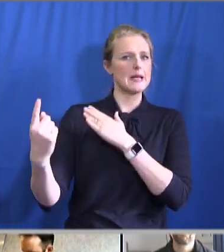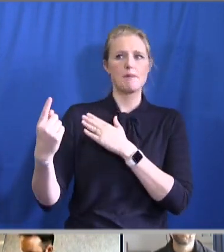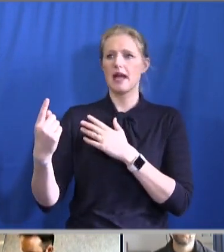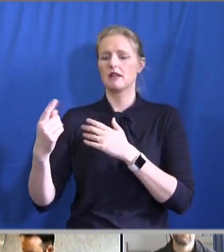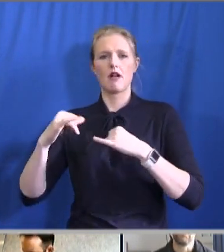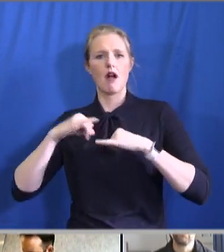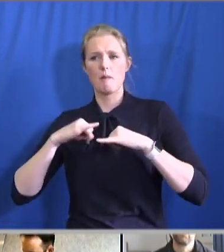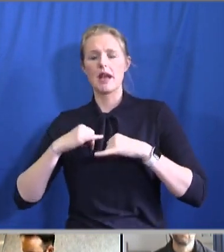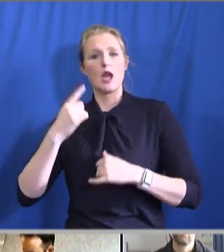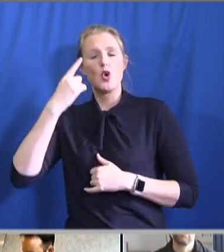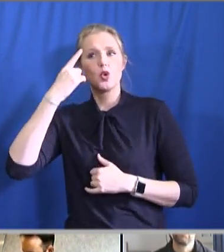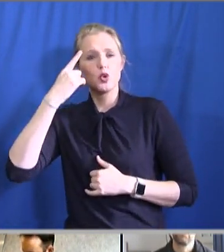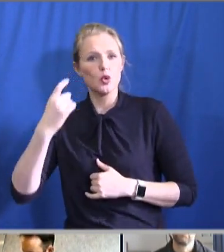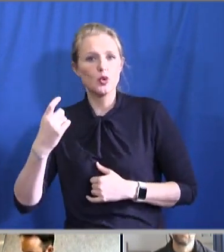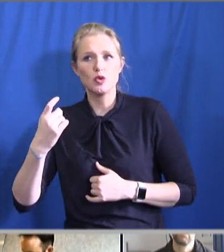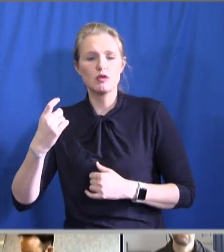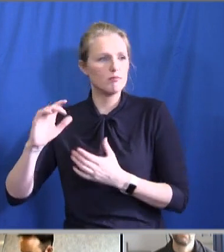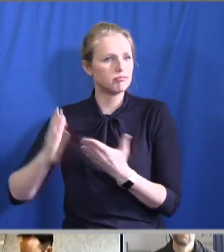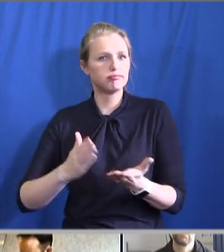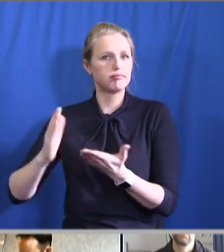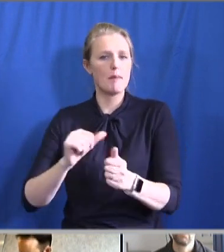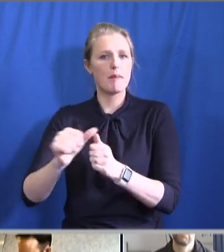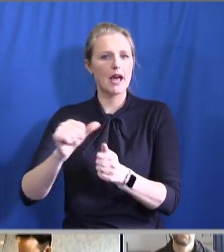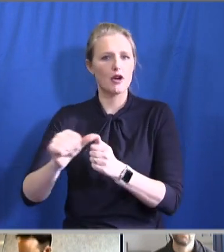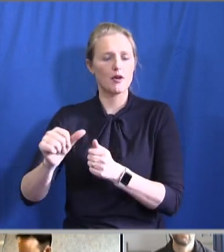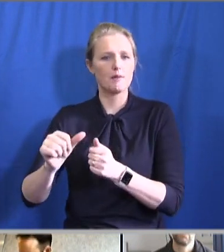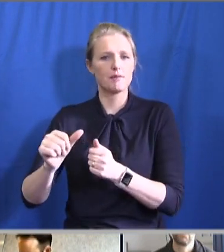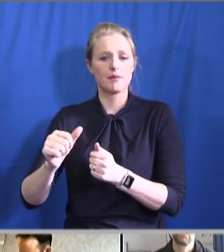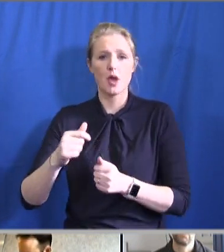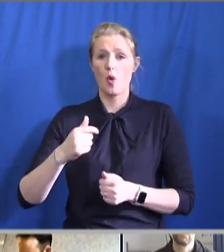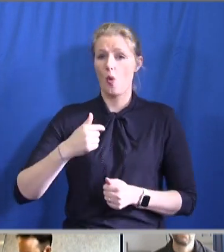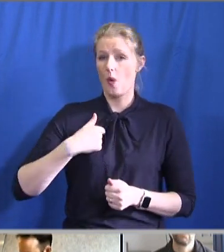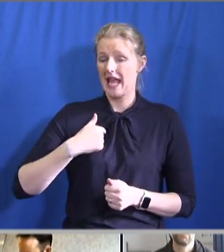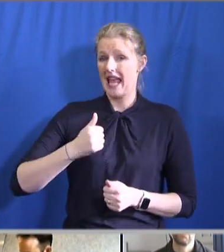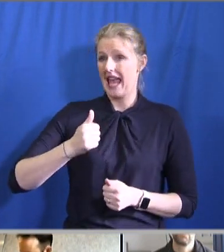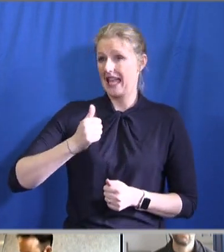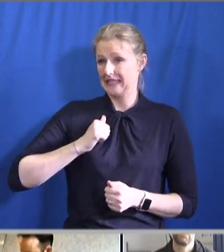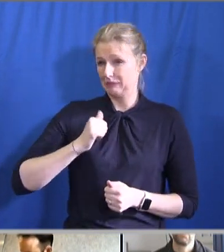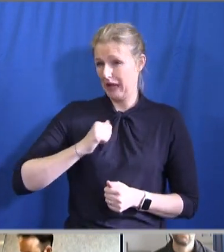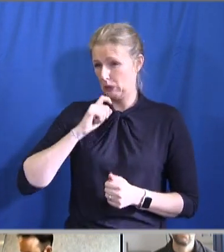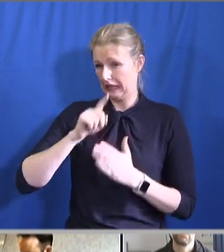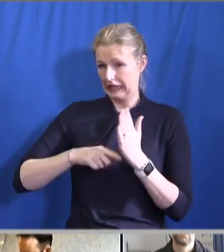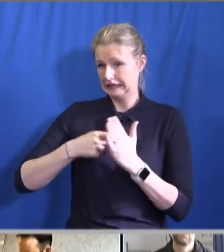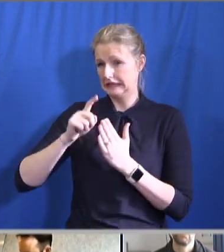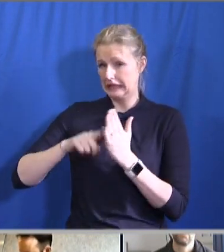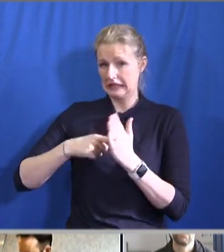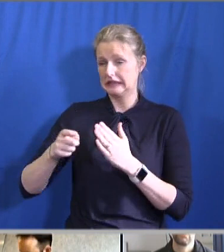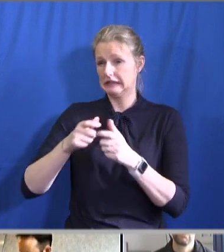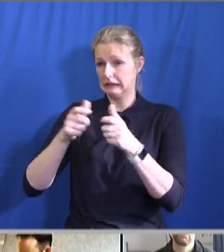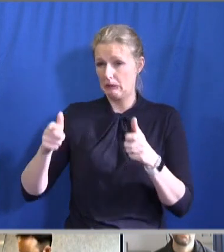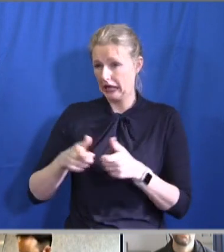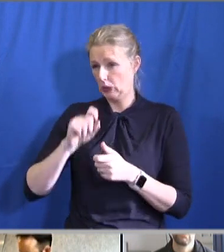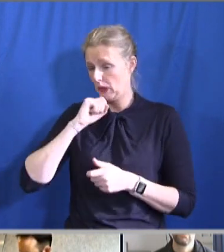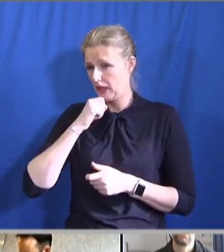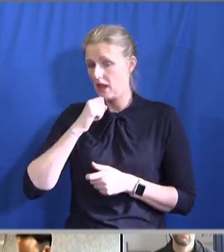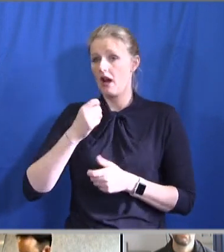the mass continuation of return of domiciliary care packages that could have happened had we not intervened